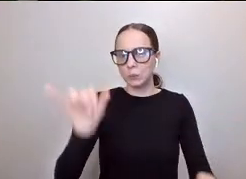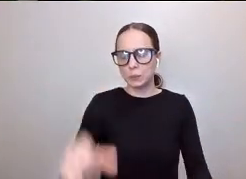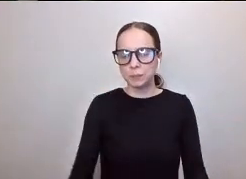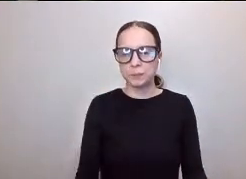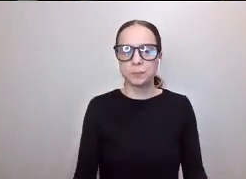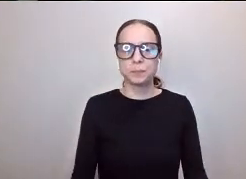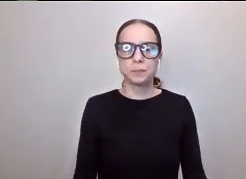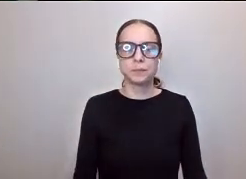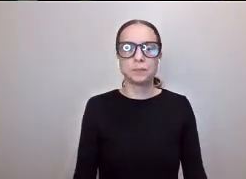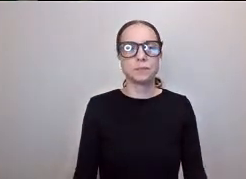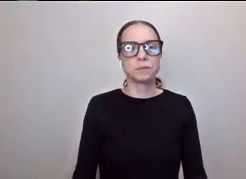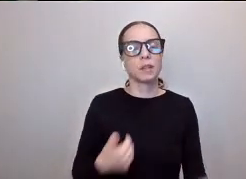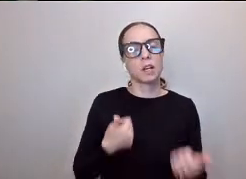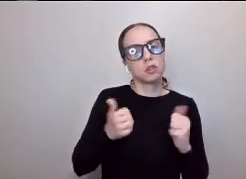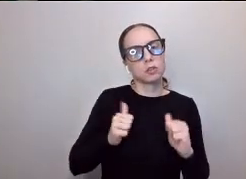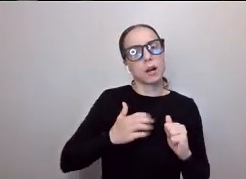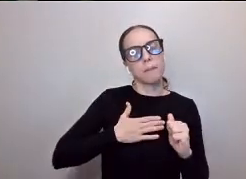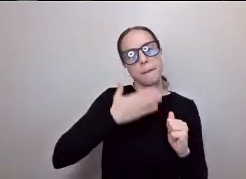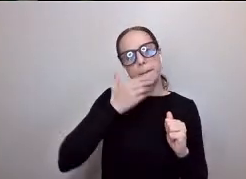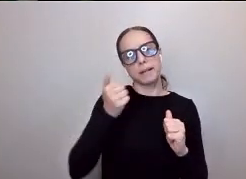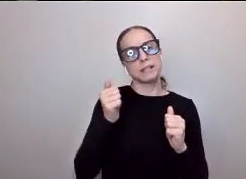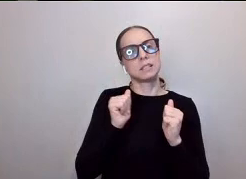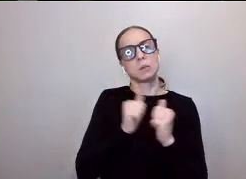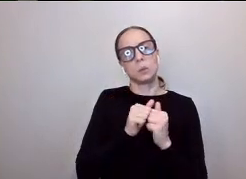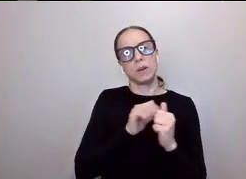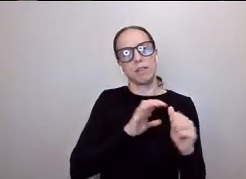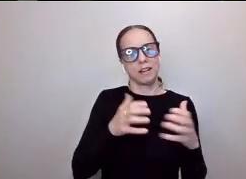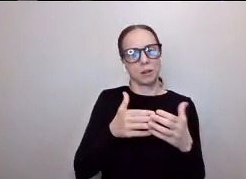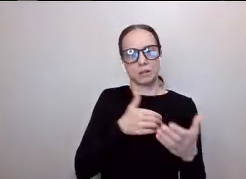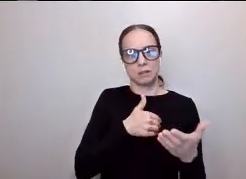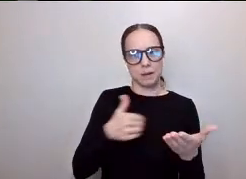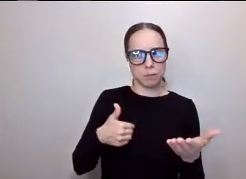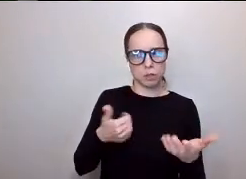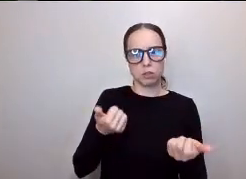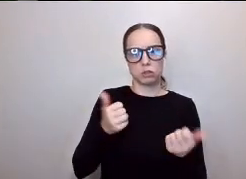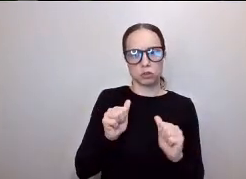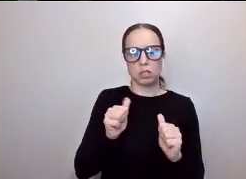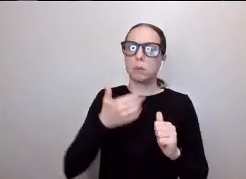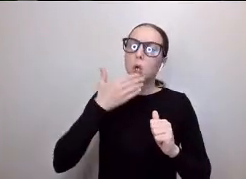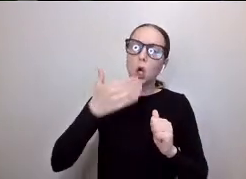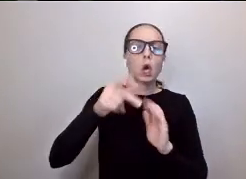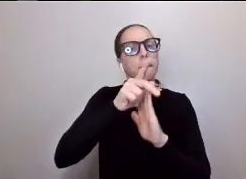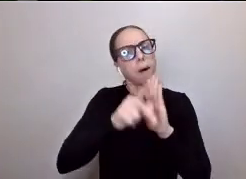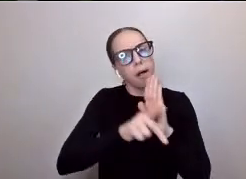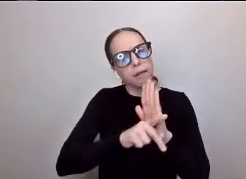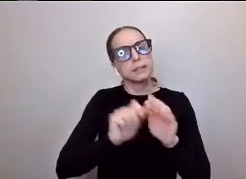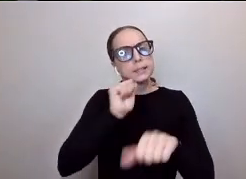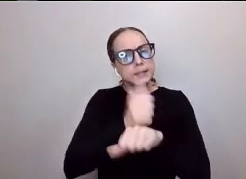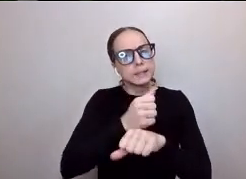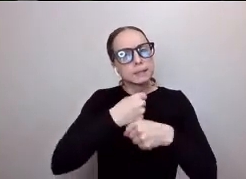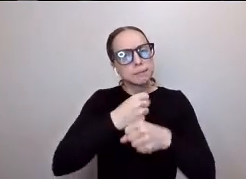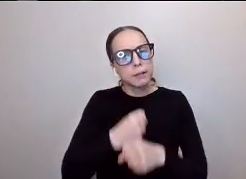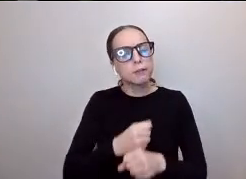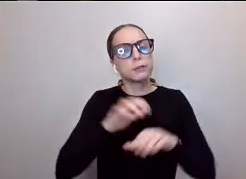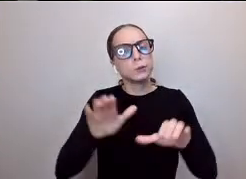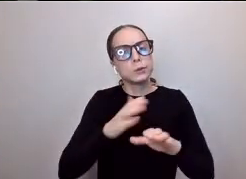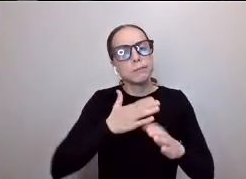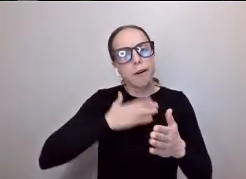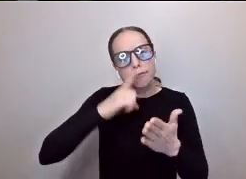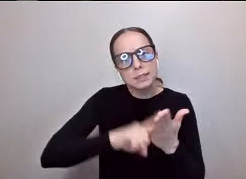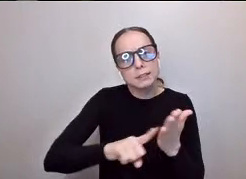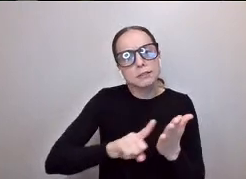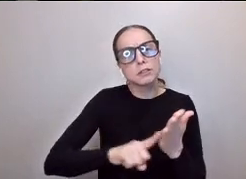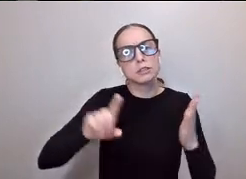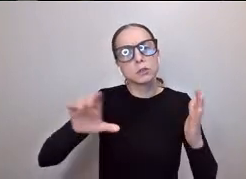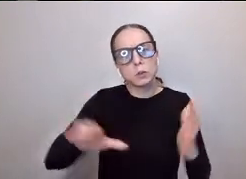member to be able to thread all of that by being a good policymaker, doing my research, doing my due diligence. As many, if not all of you